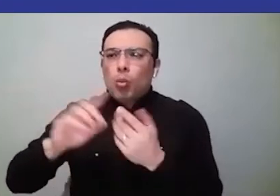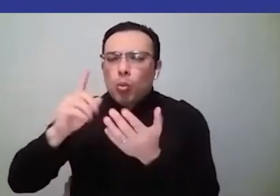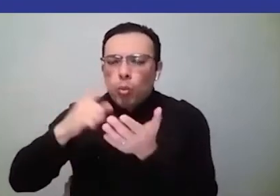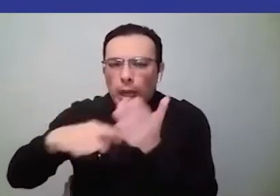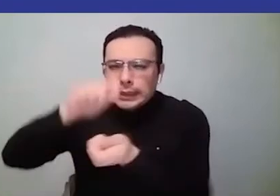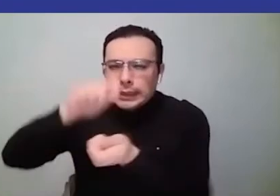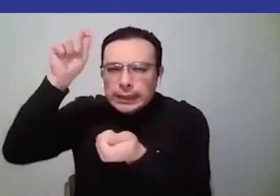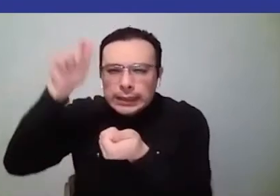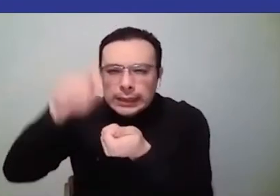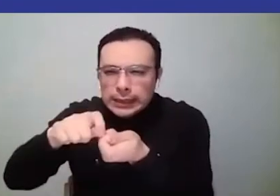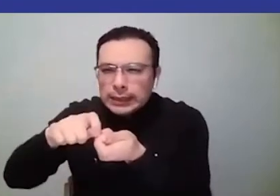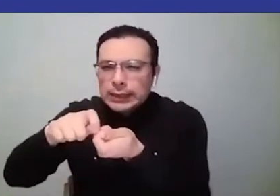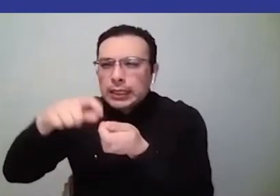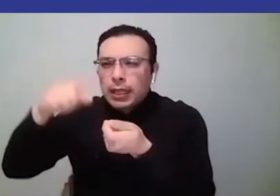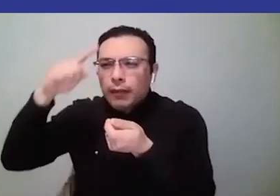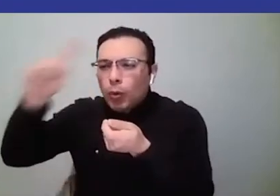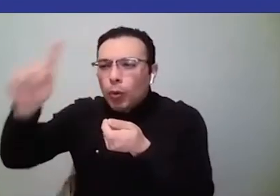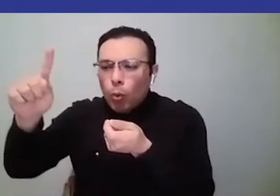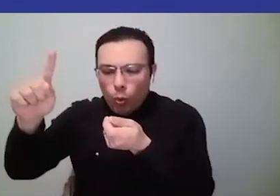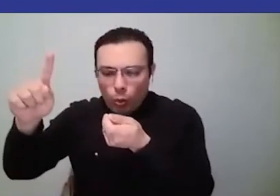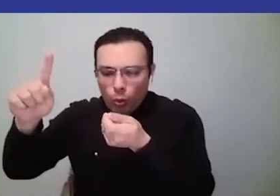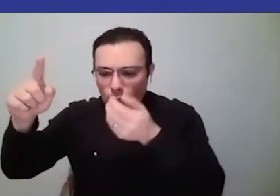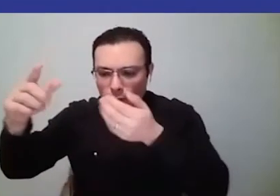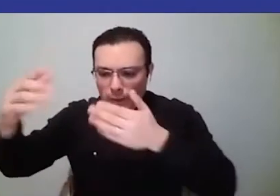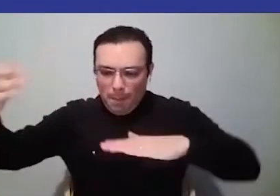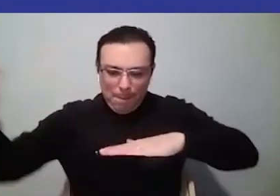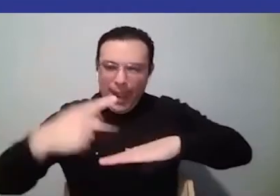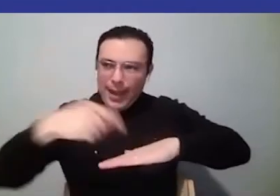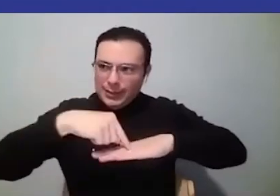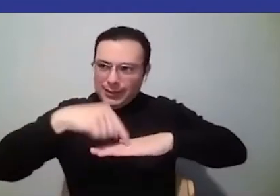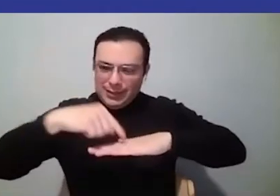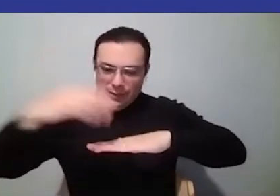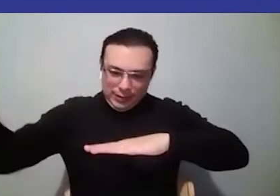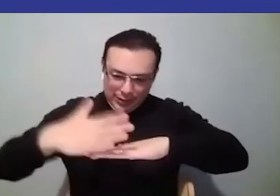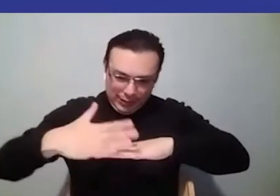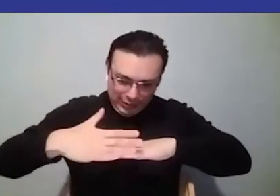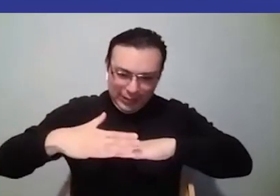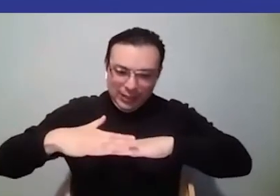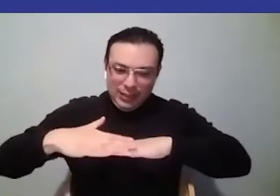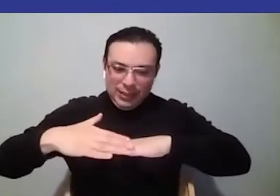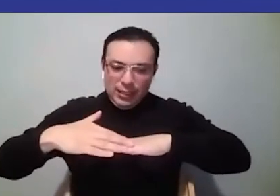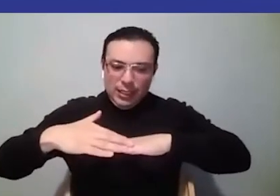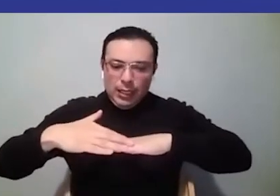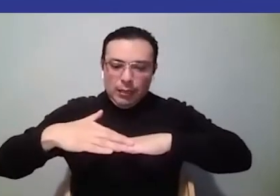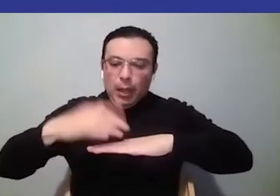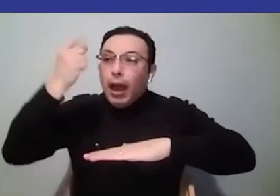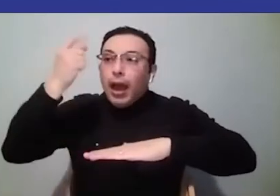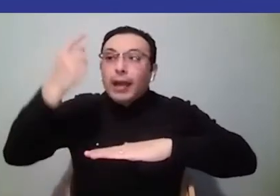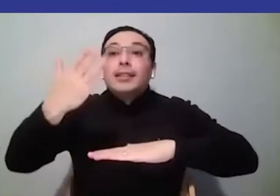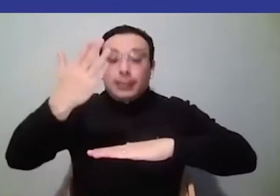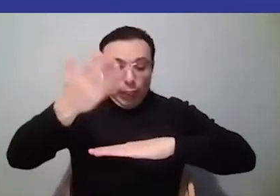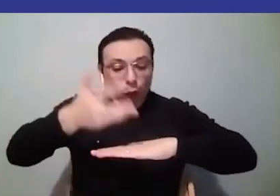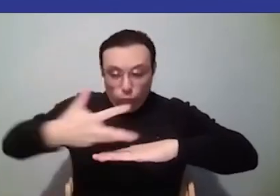but also what is shared. It's a beautiful question.